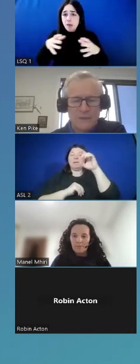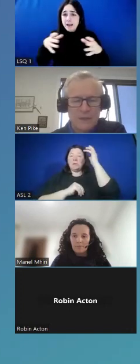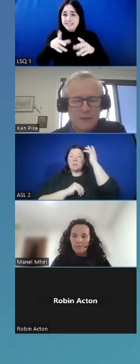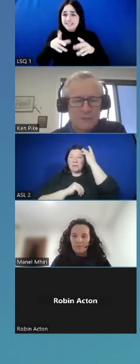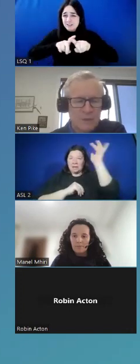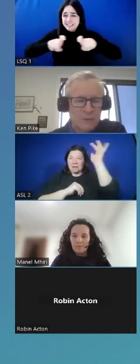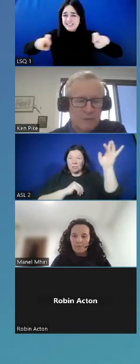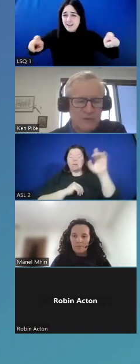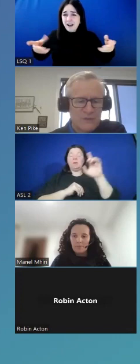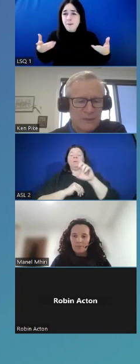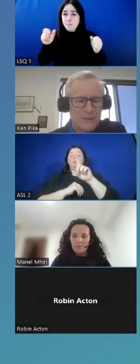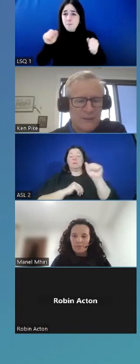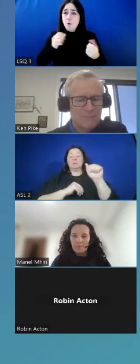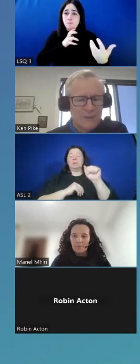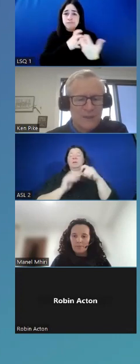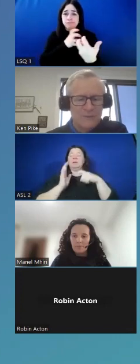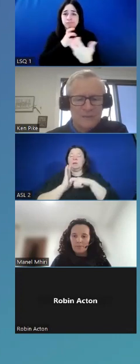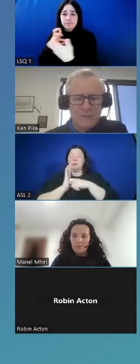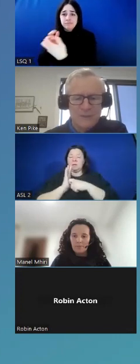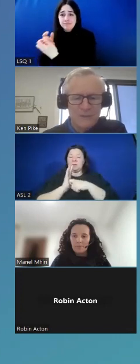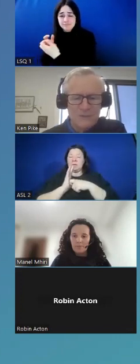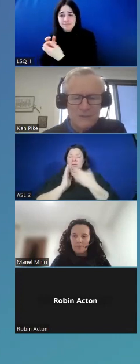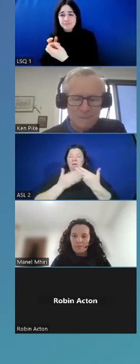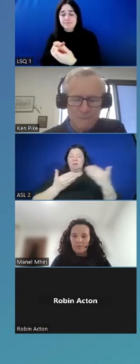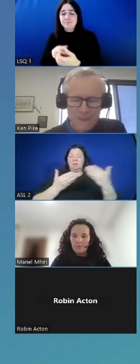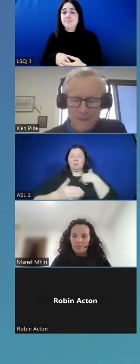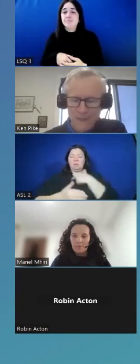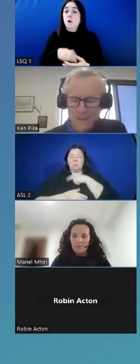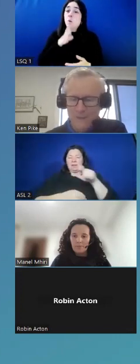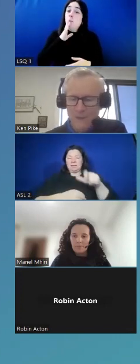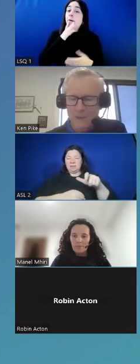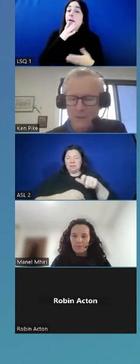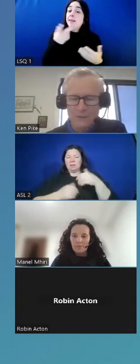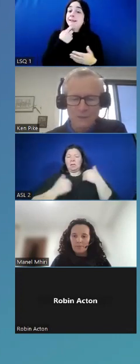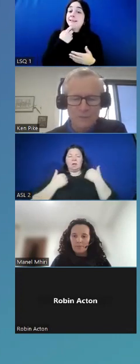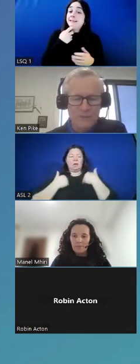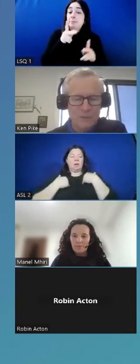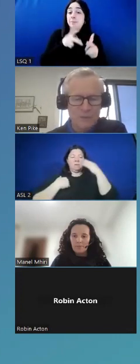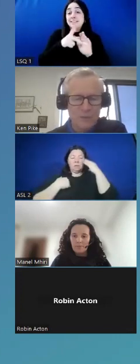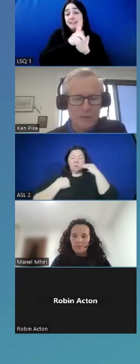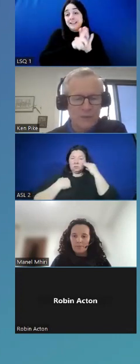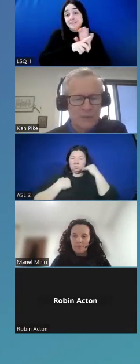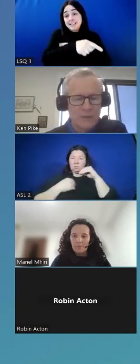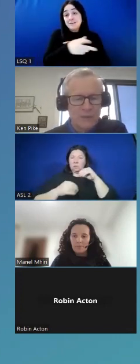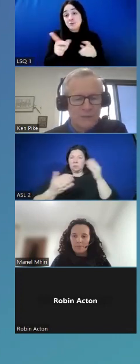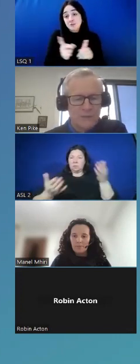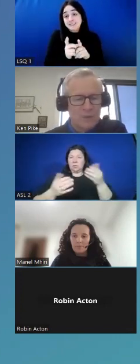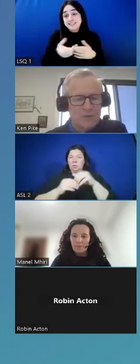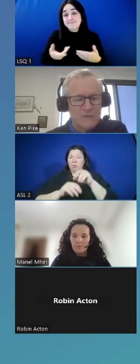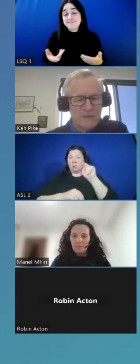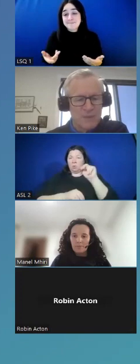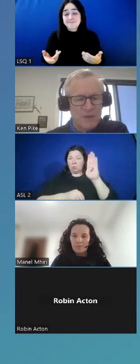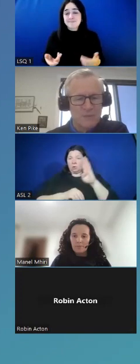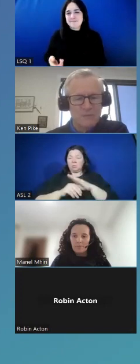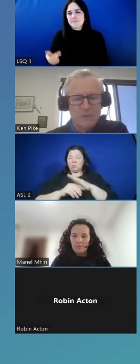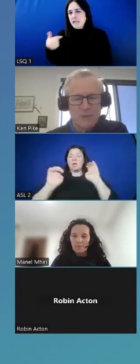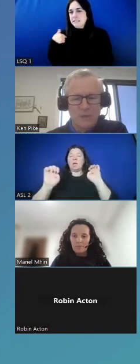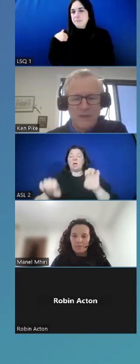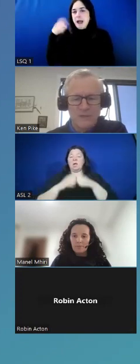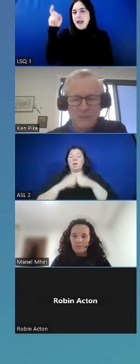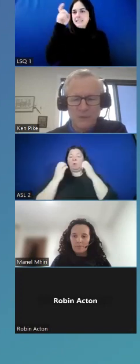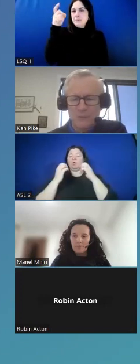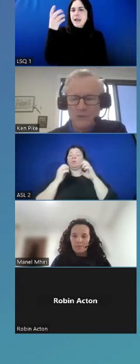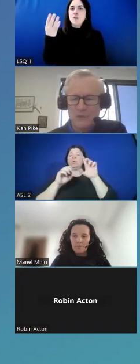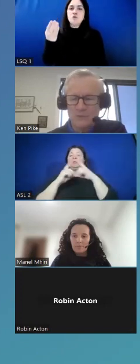key things they need. We'd recently had the experience here in New Brunswick where the emergency department of a